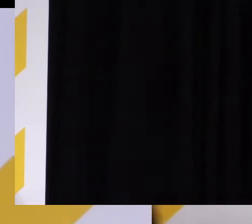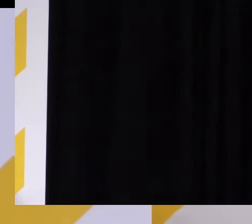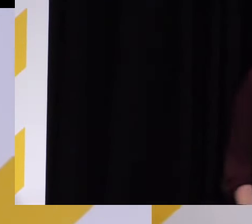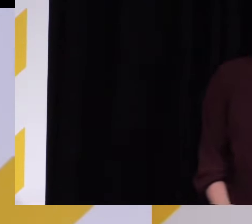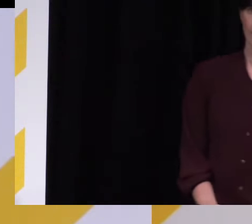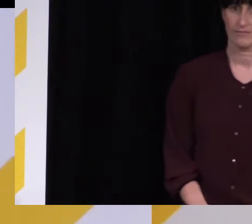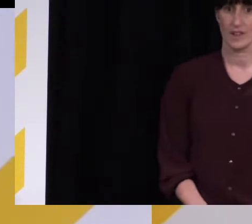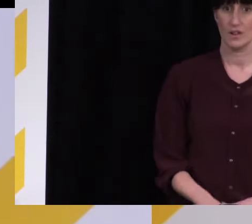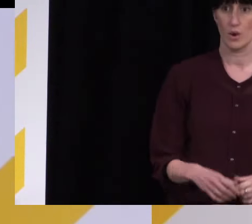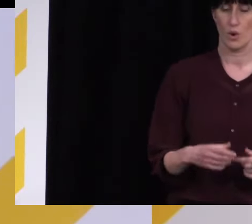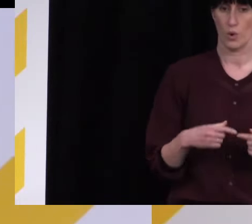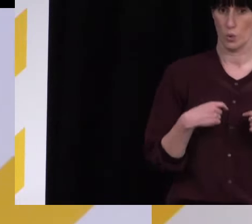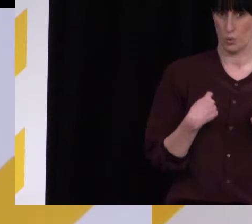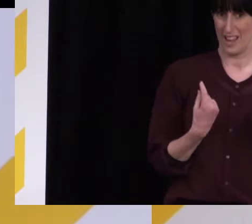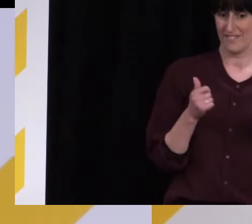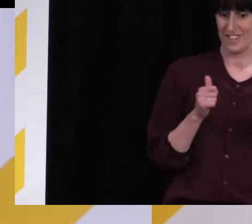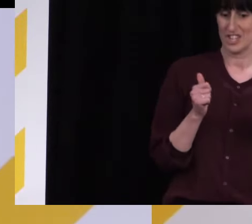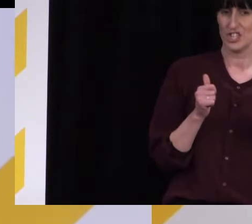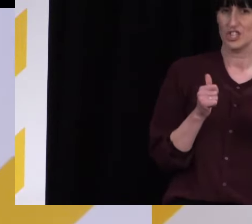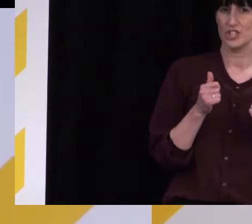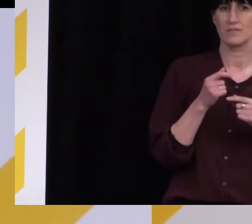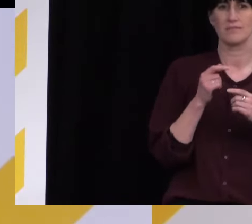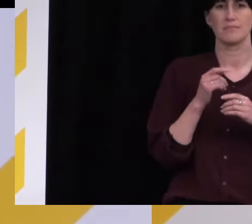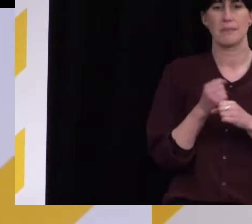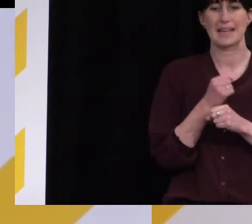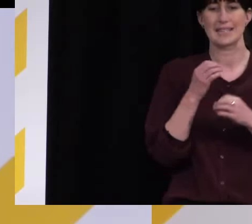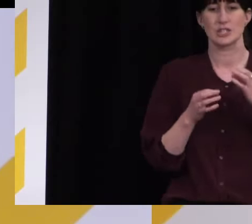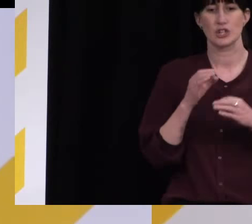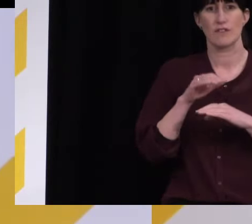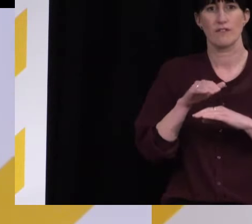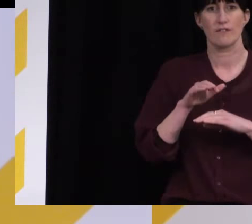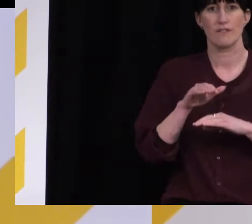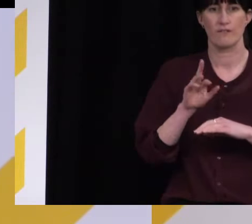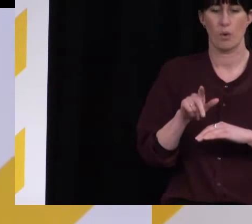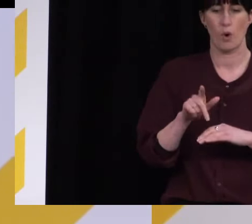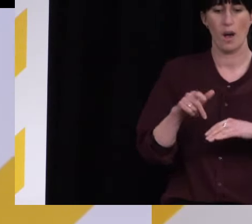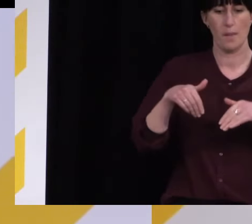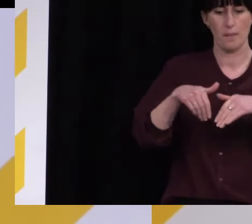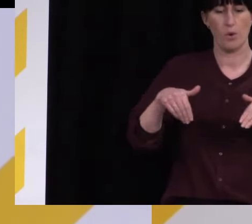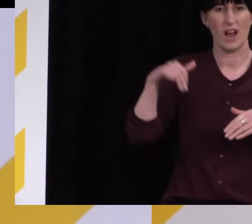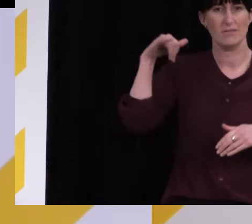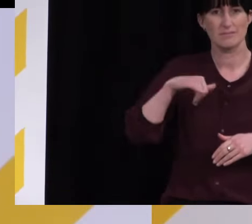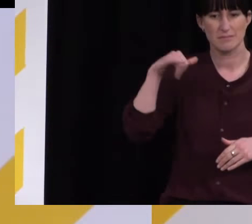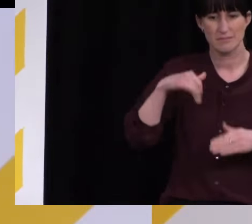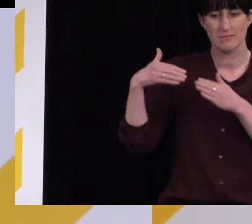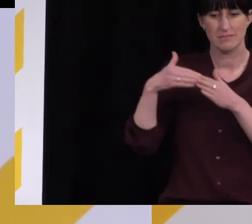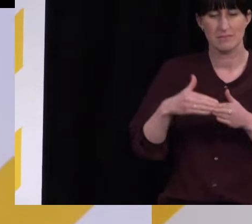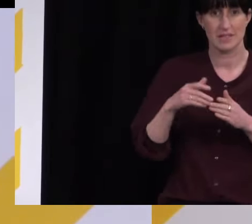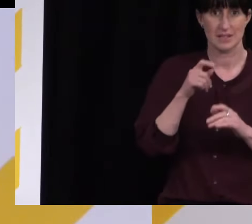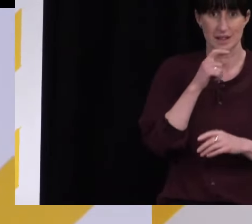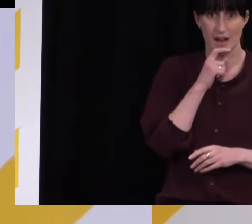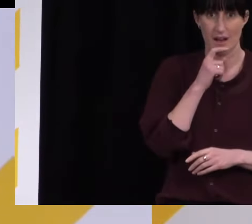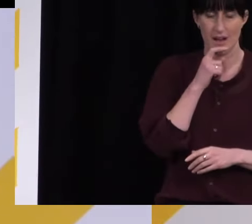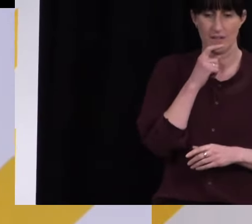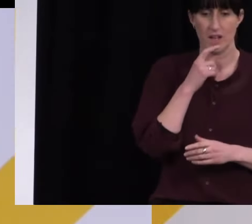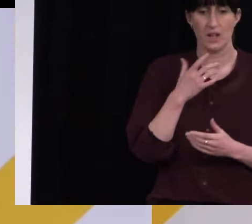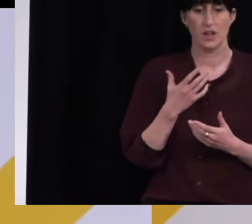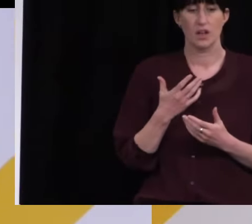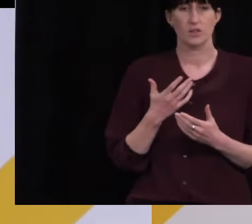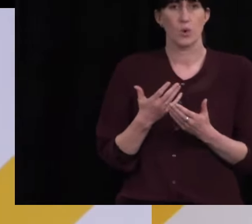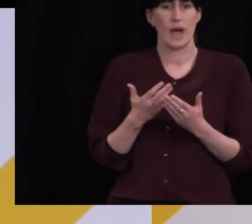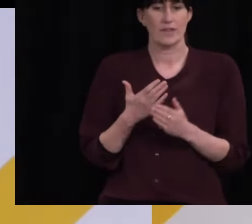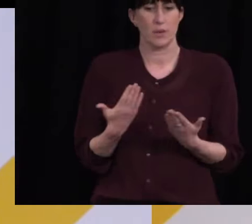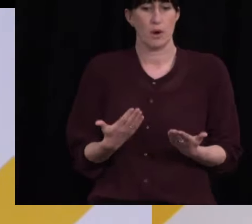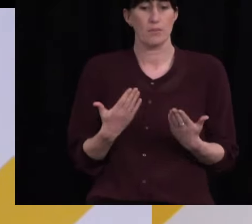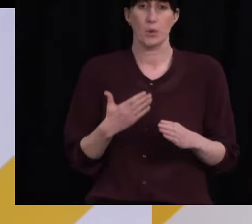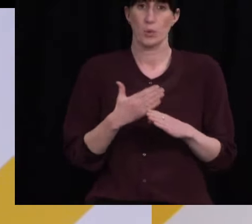on our border workers. The mandated port worker requirement comes in at the end of this month, and you'll see that we've done work currently underway